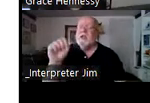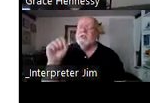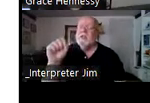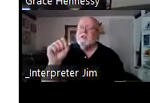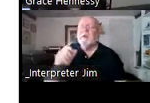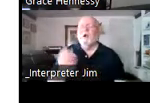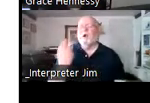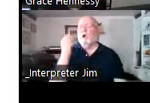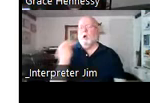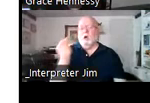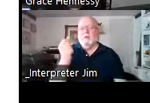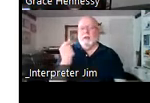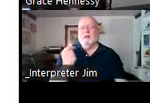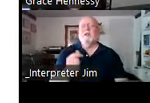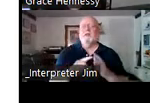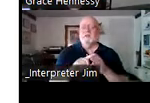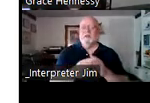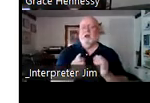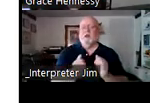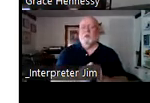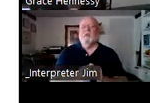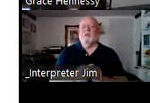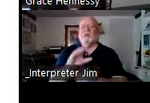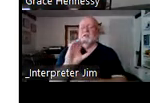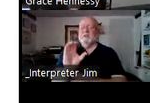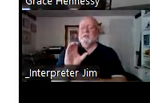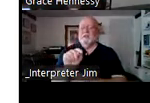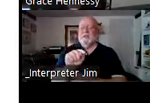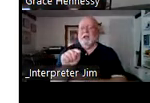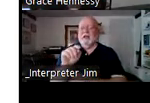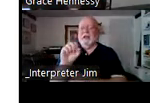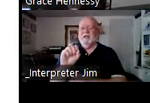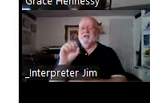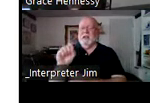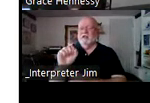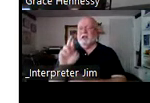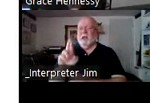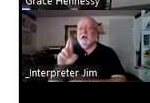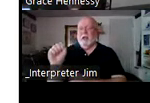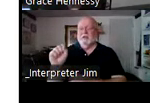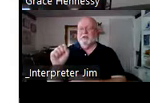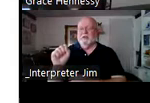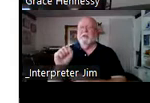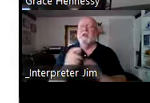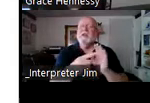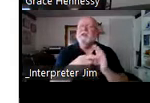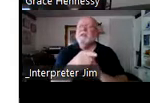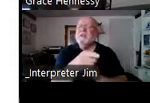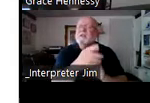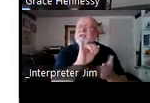to administering the Columbia Suicide Severity Risk Scale, or the CSSRS, which is shown on the next